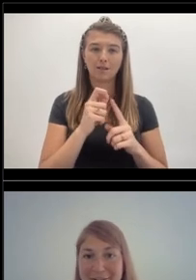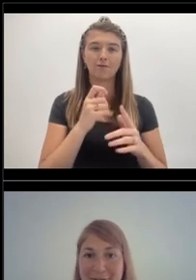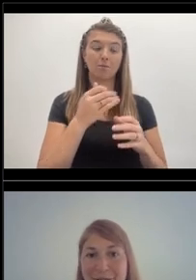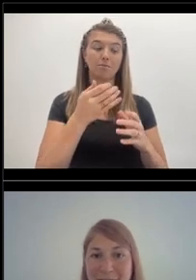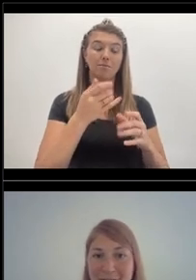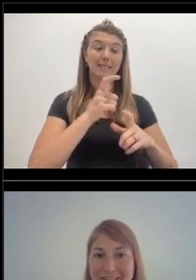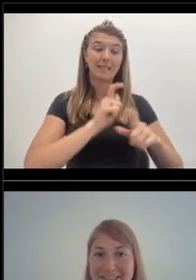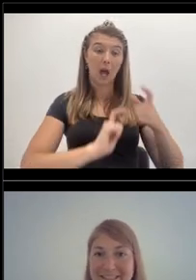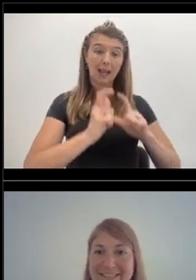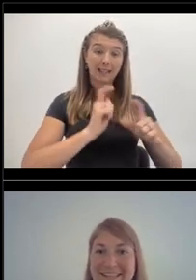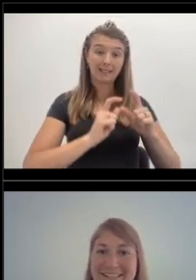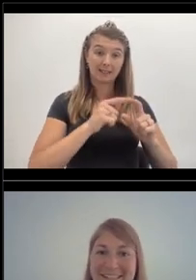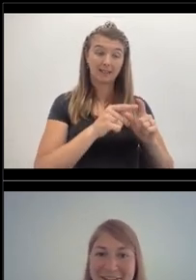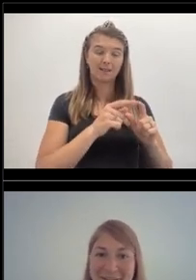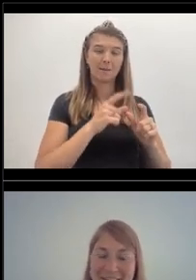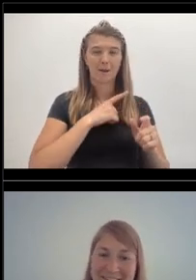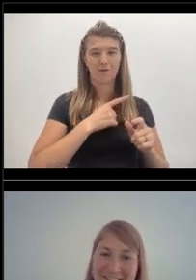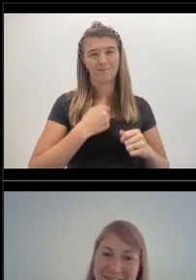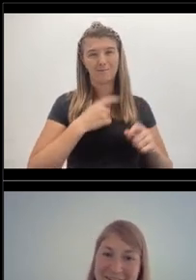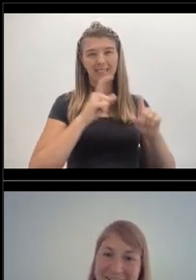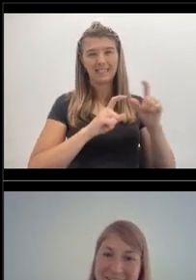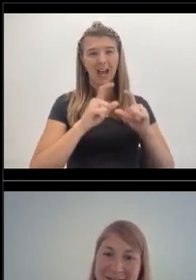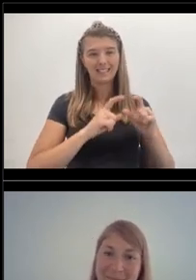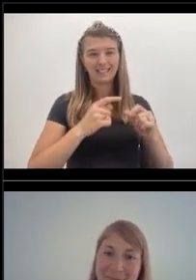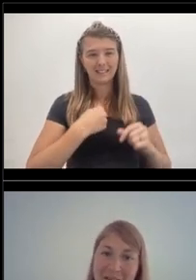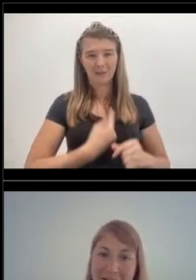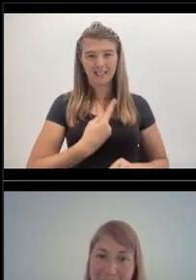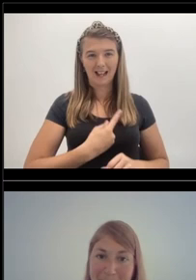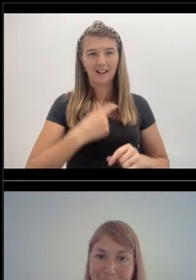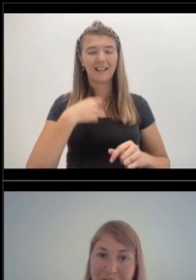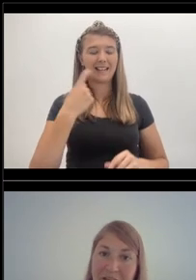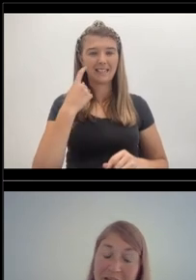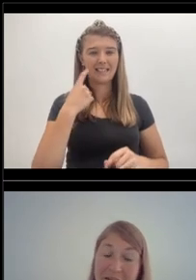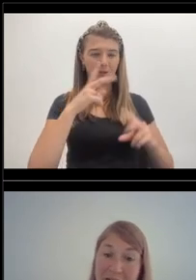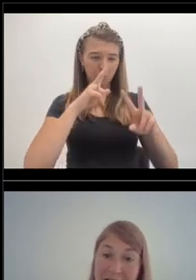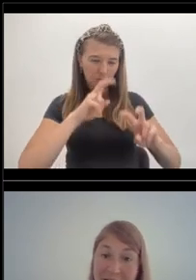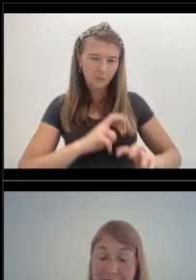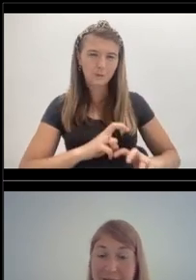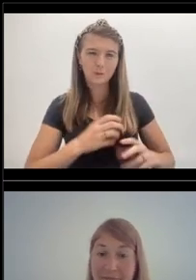it's easier for me to look at the science side of things than to look at